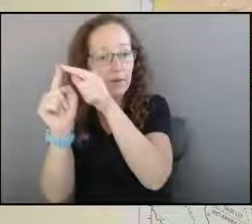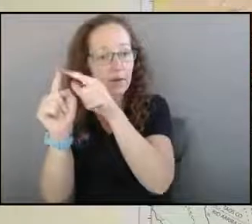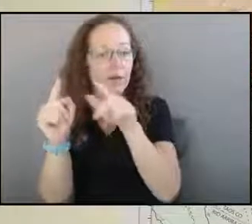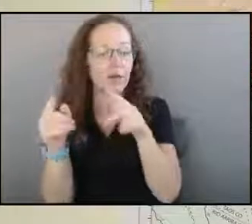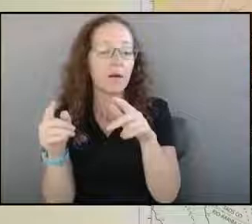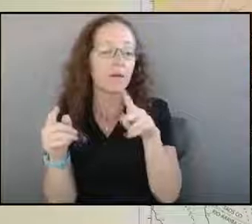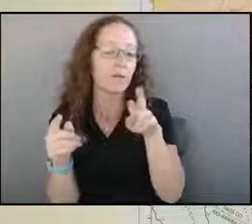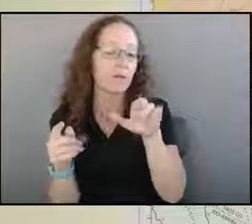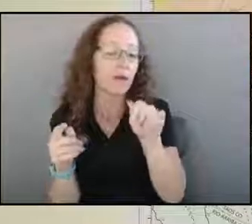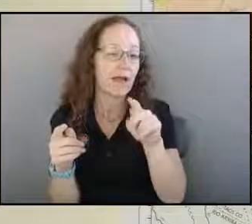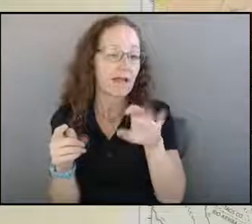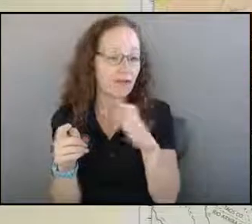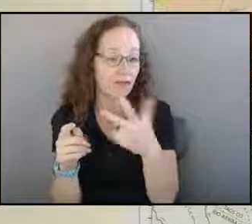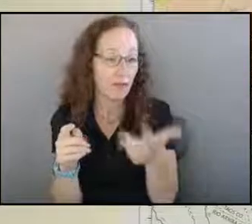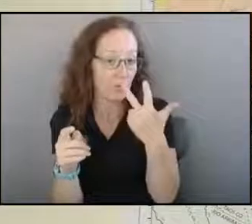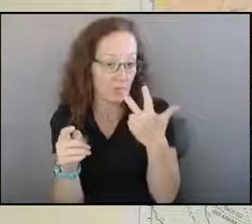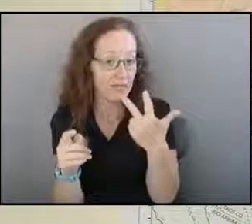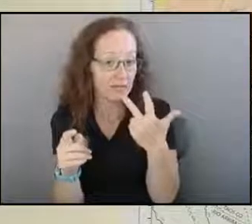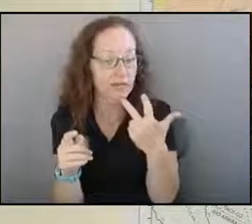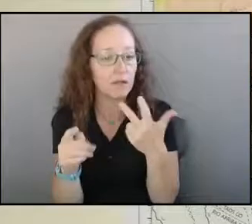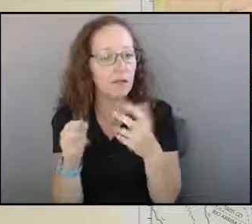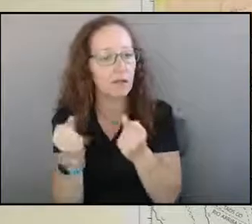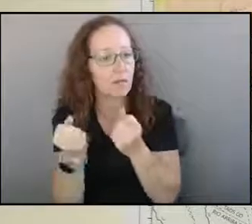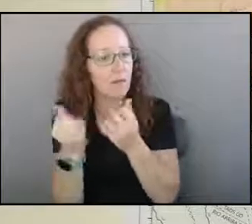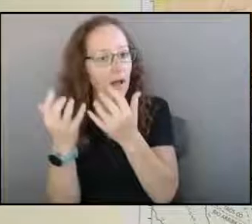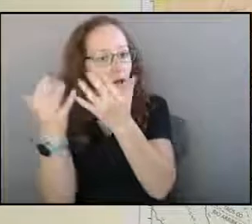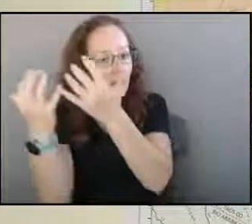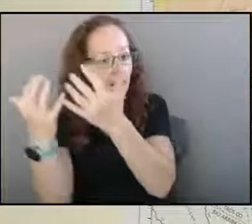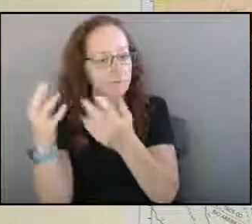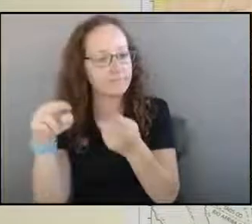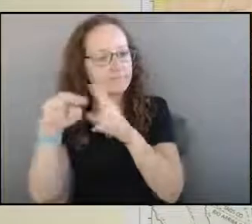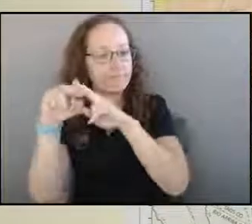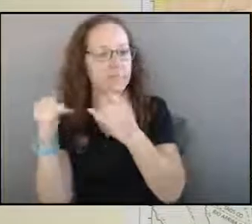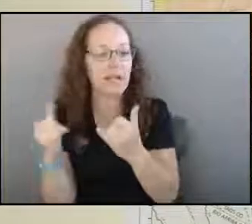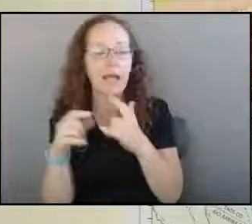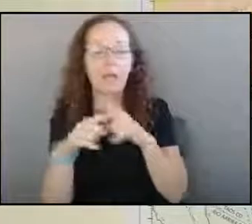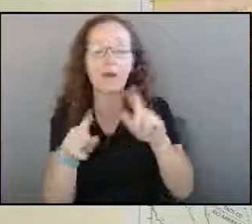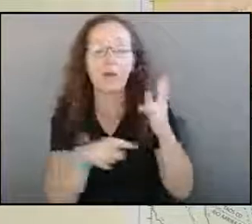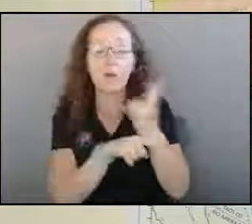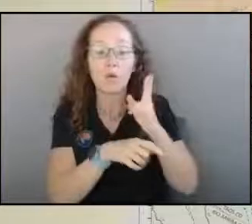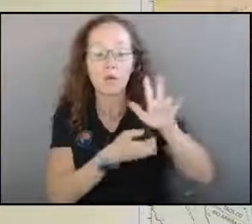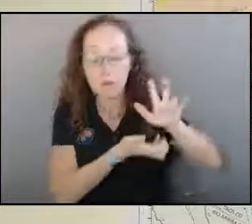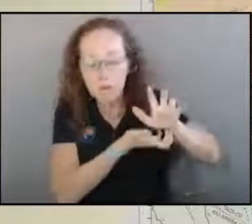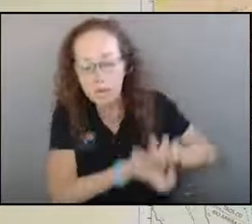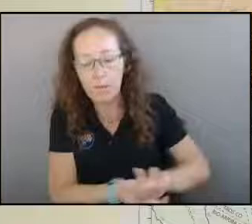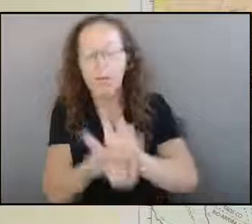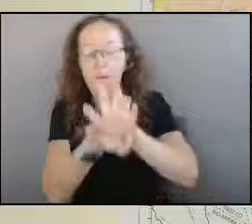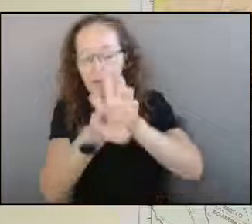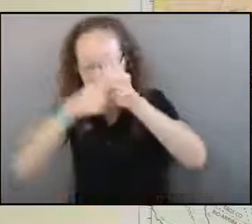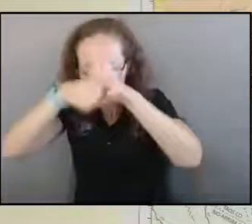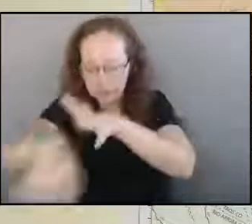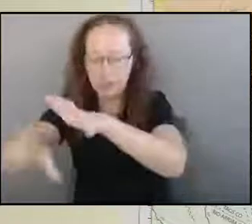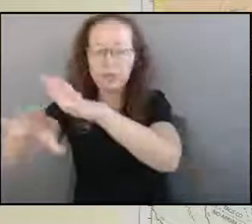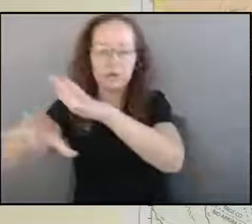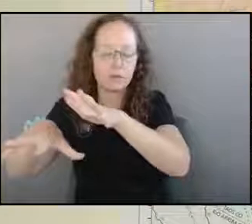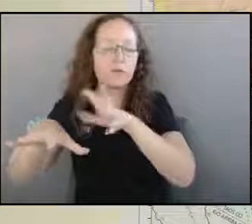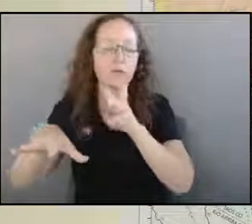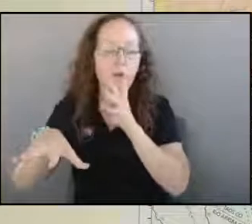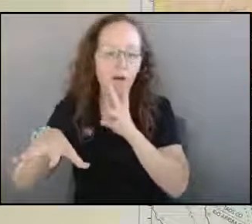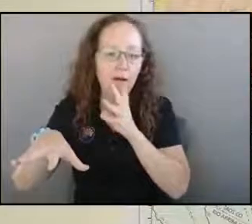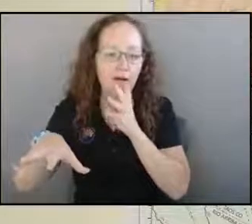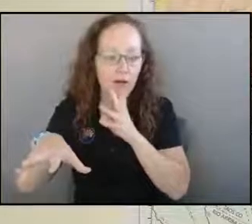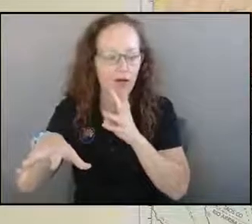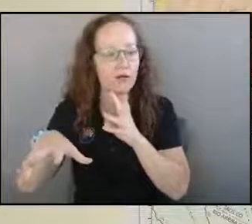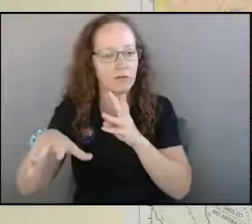to use the scoopers to keep that fire from crossing over the small little drainage and moving over to the west. You know, that's just